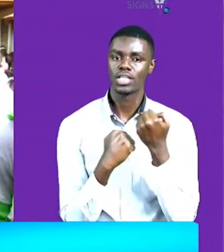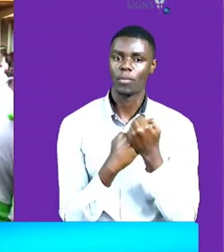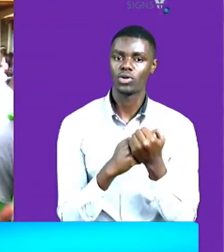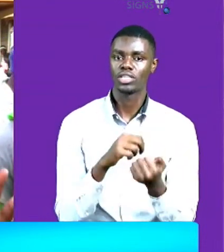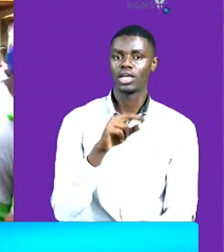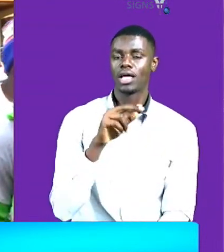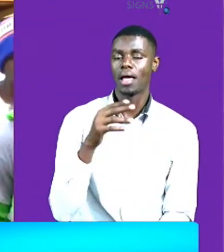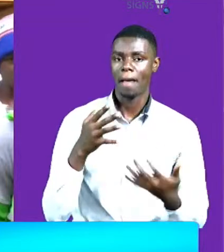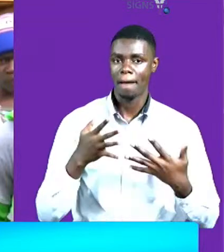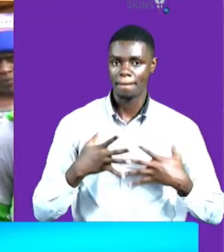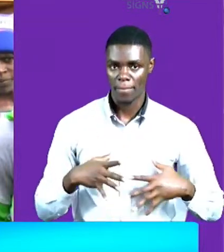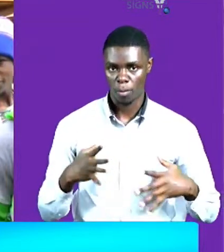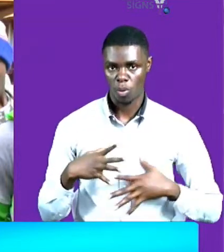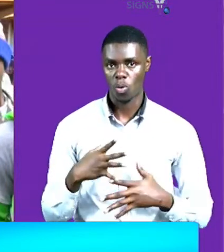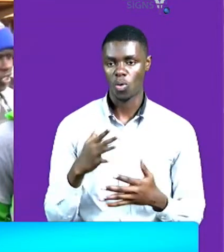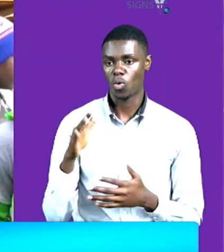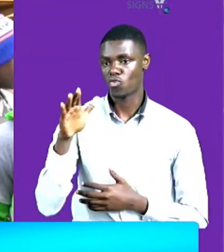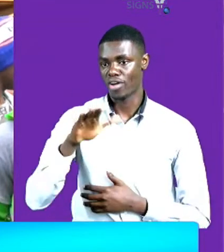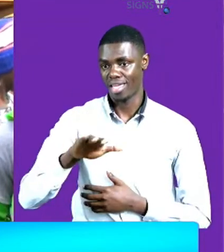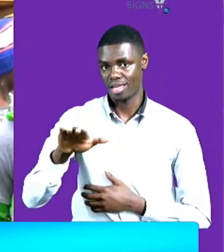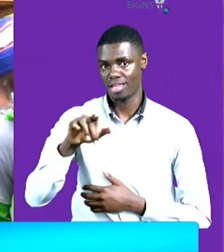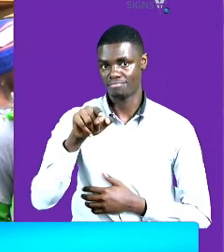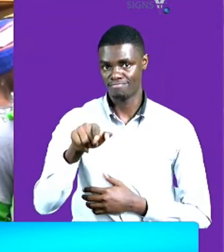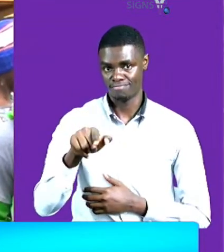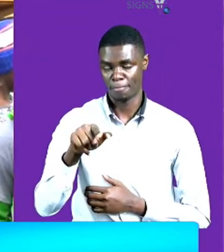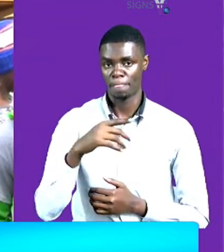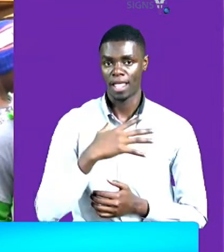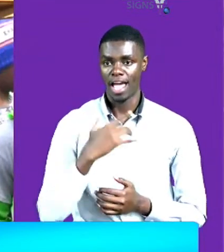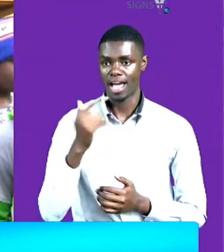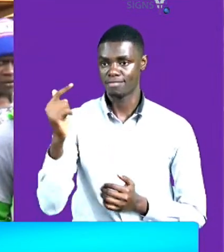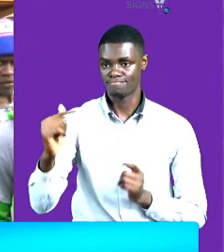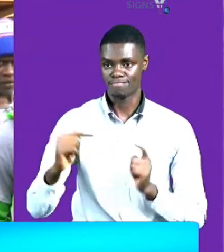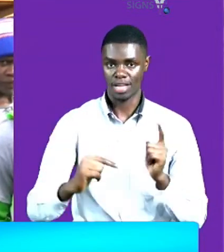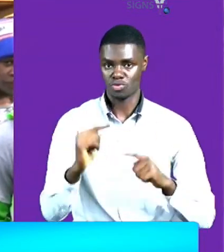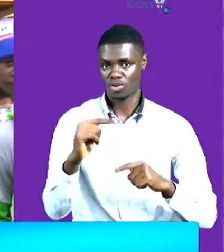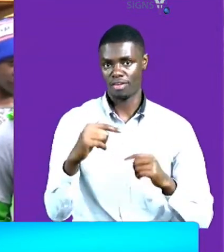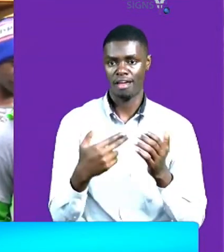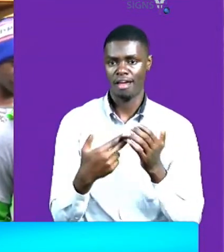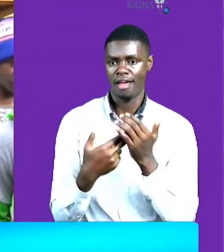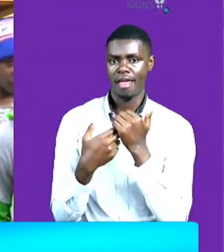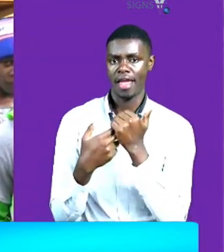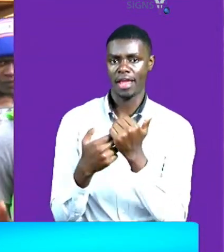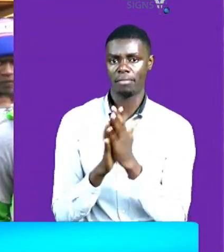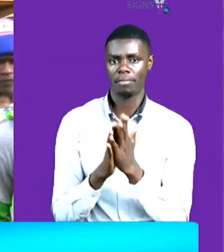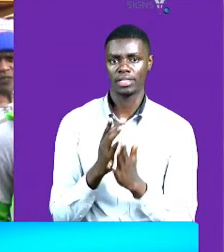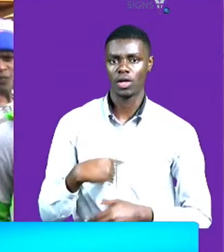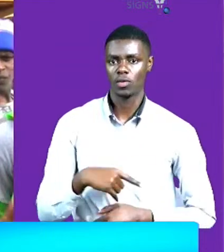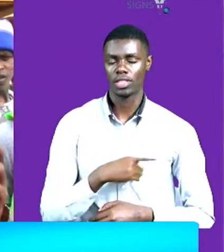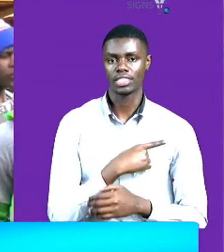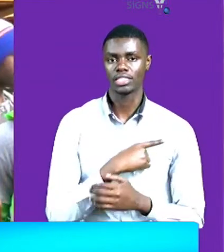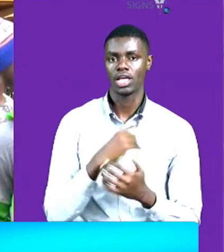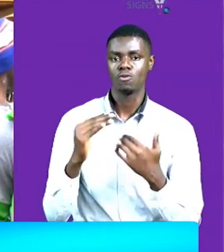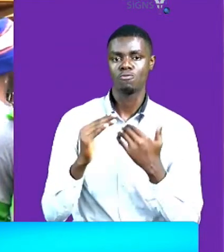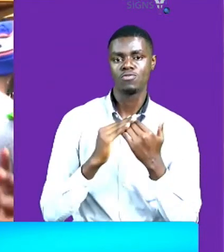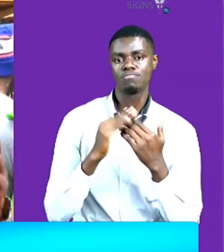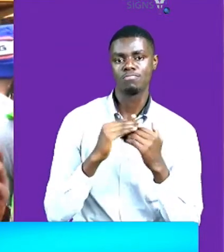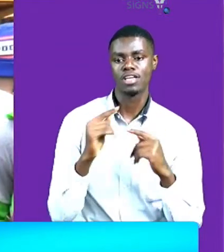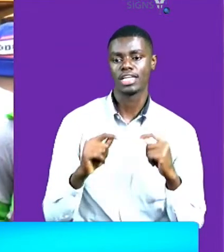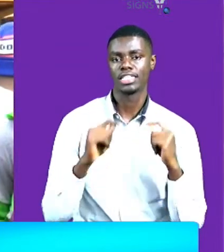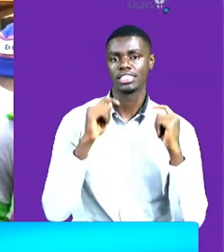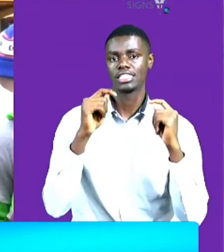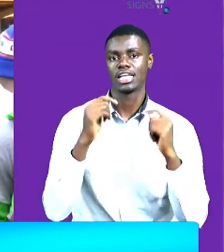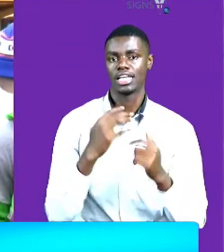wanaNjokeine, na watu ambao wanaweza kuja pamoja nasi, tuungane pamoja tukuze